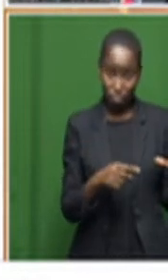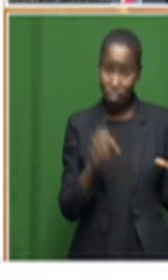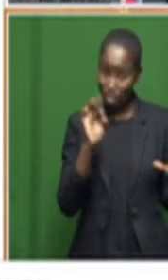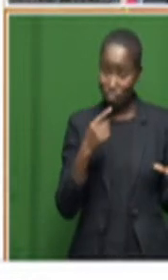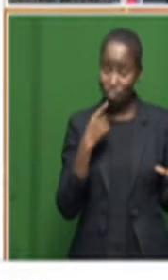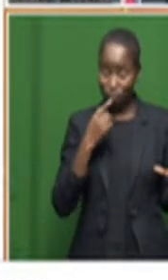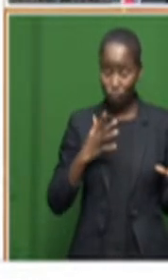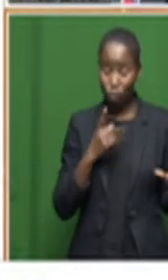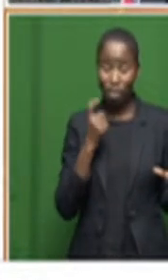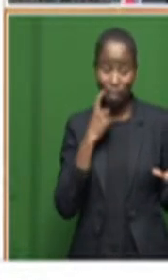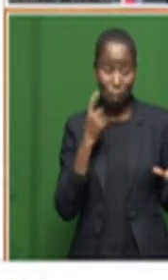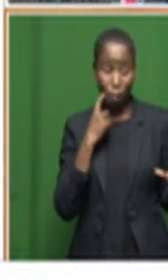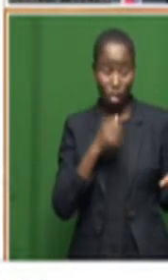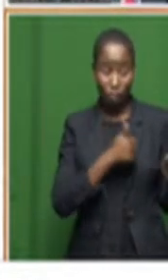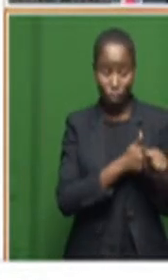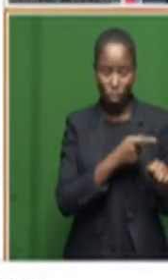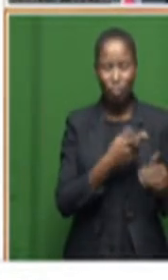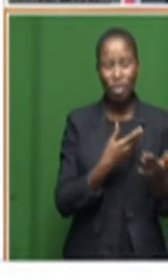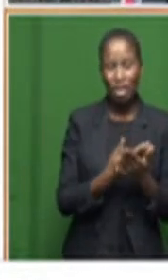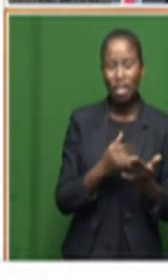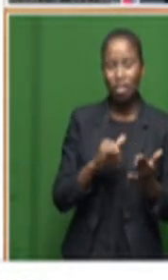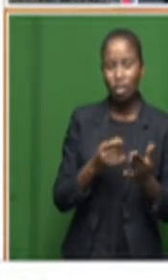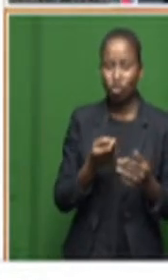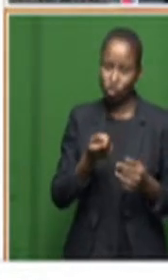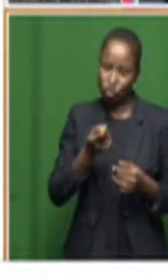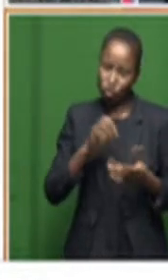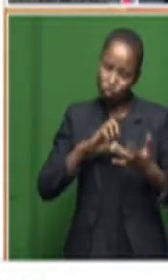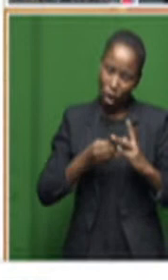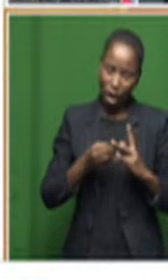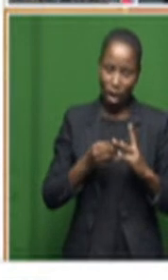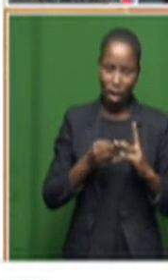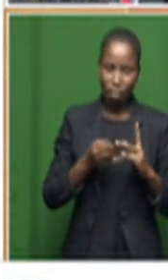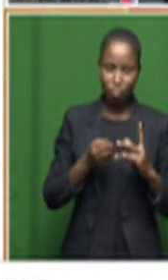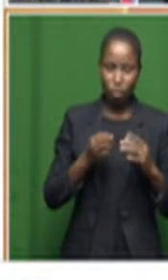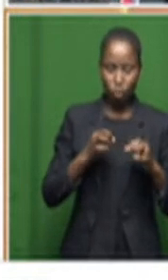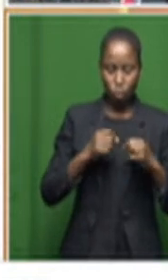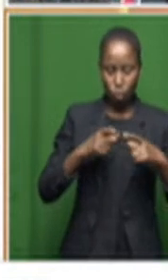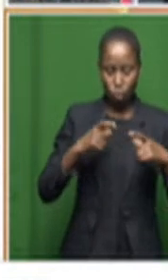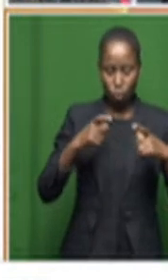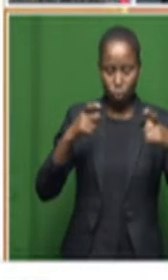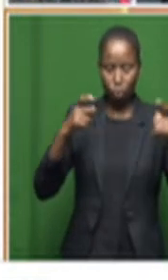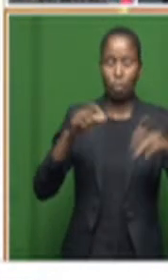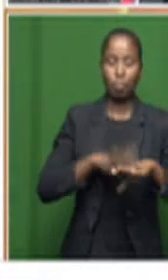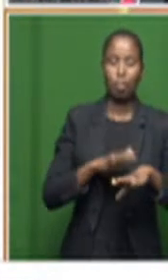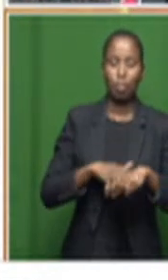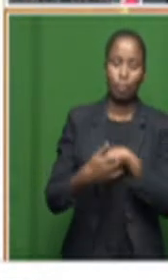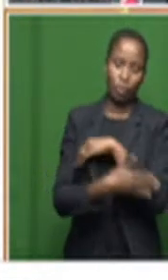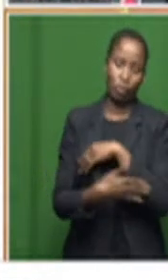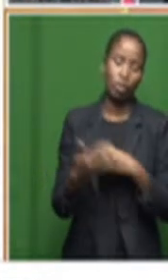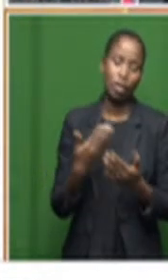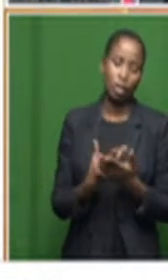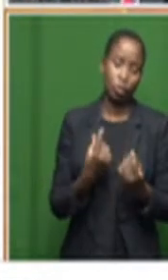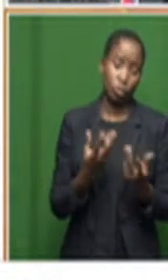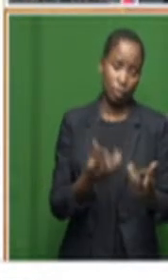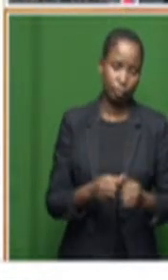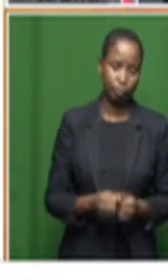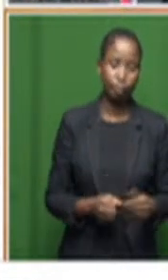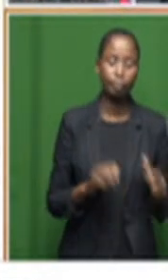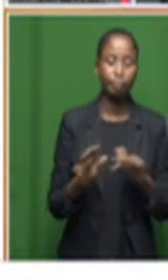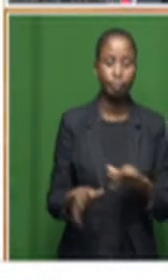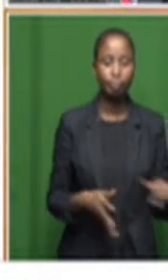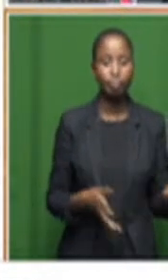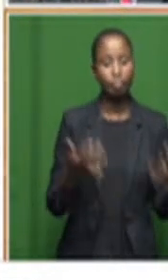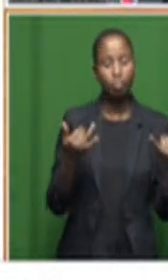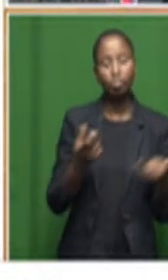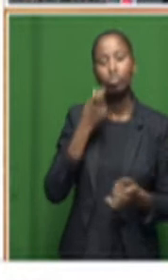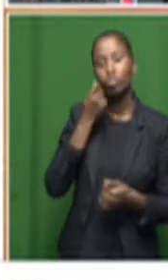simple and we just go at the small numbers that add up across the country, that's the way to do it. We are watching the